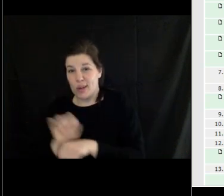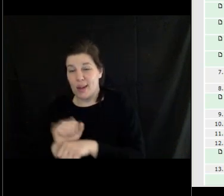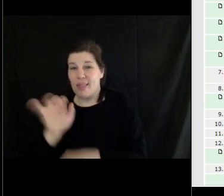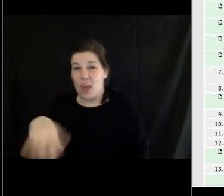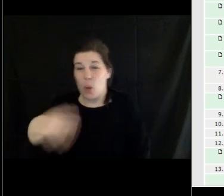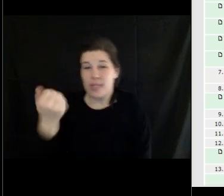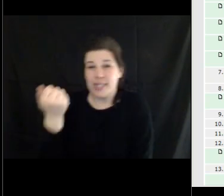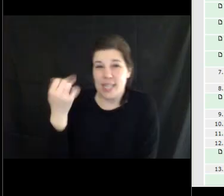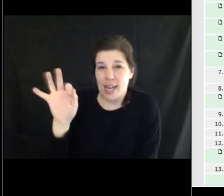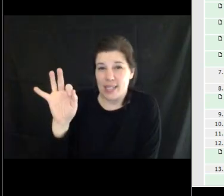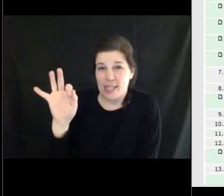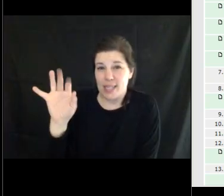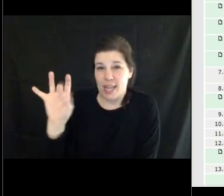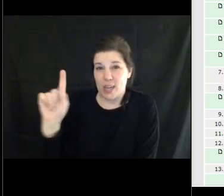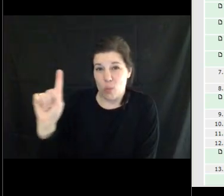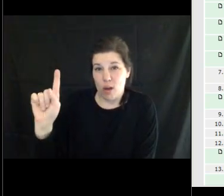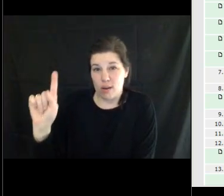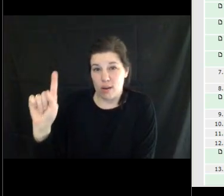1981.